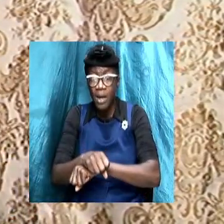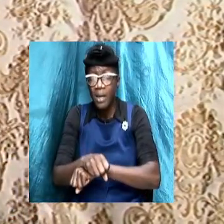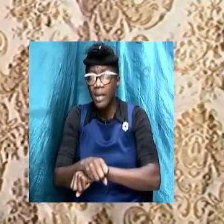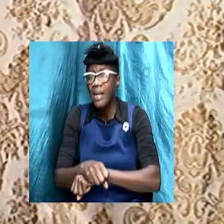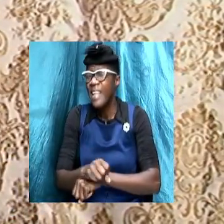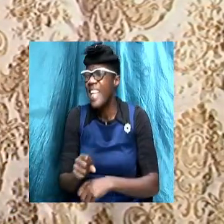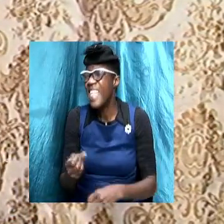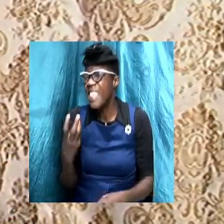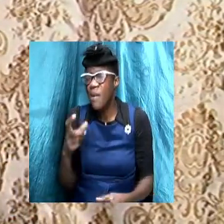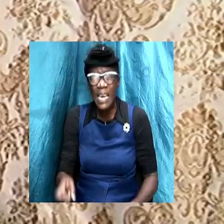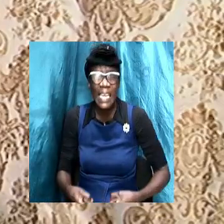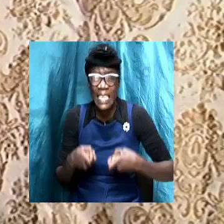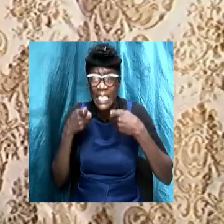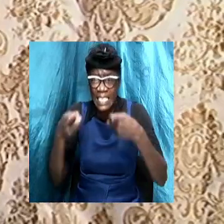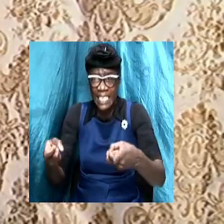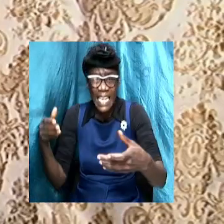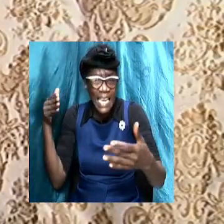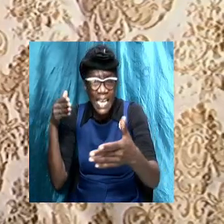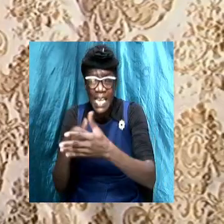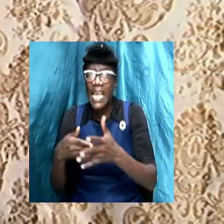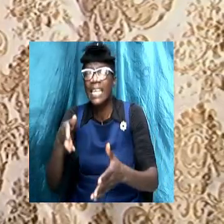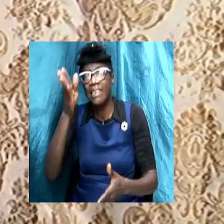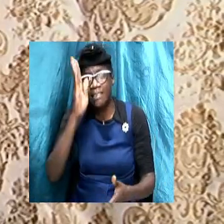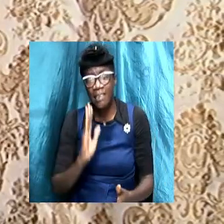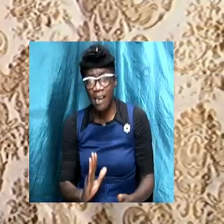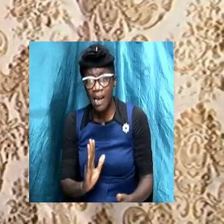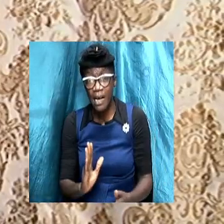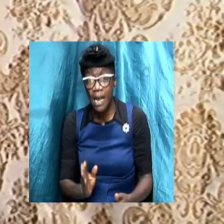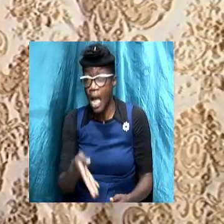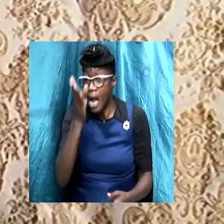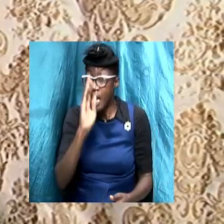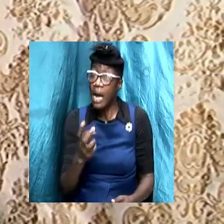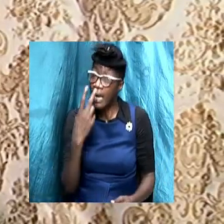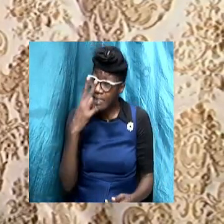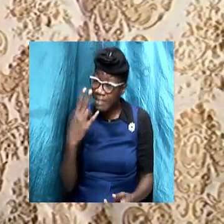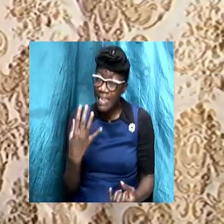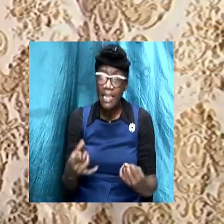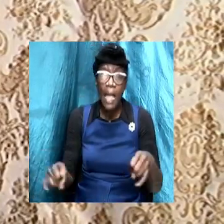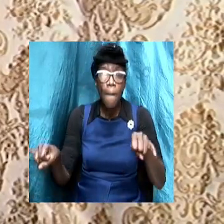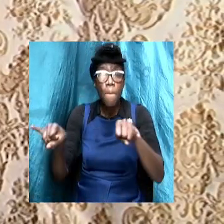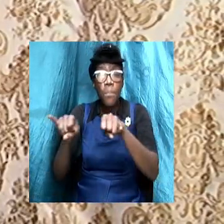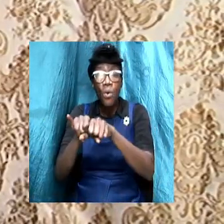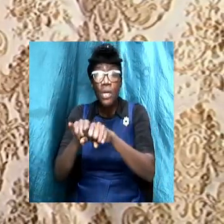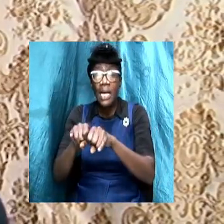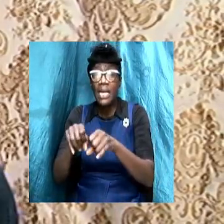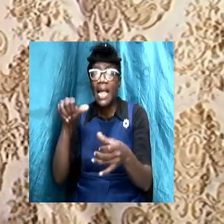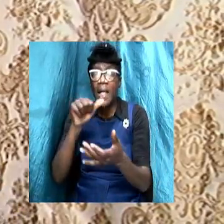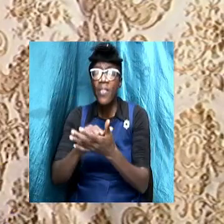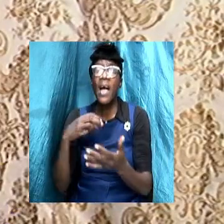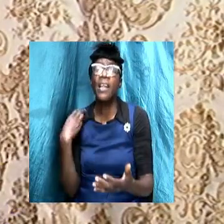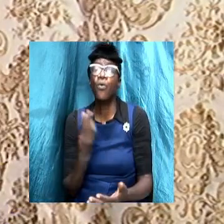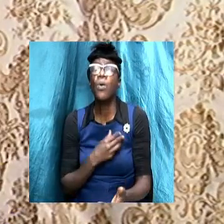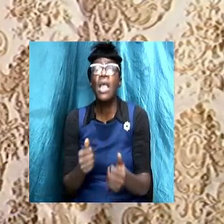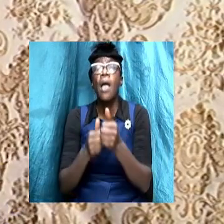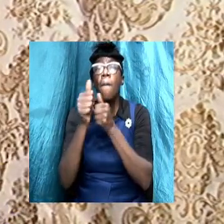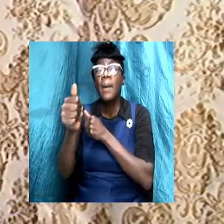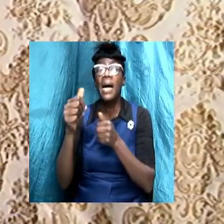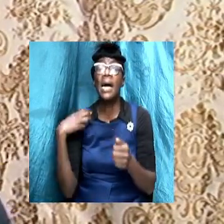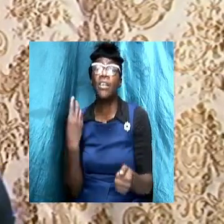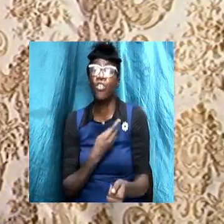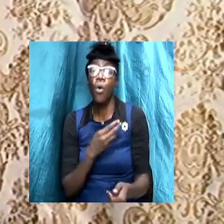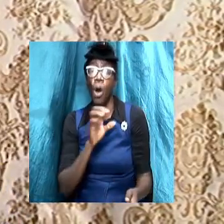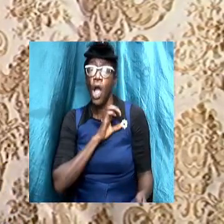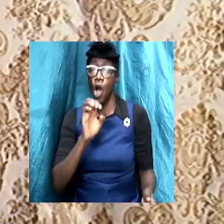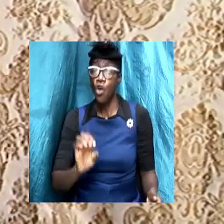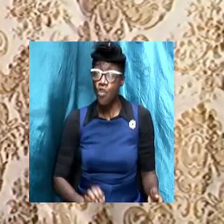sin against God. Amen. So God saw it very important, amen, that we pass our Christian heritage.